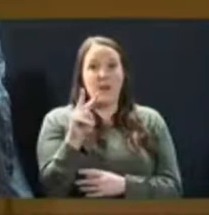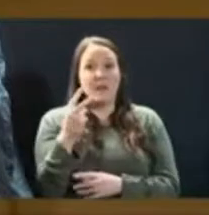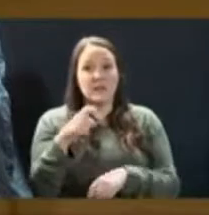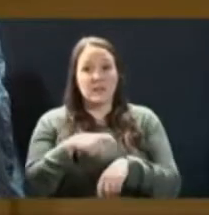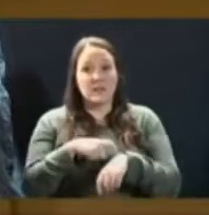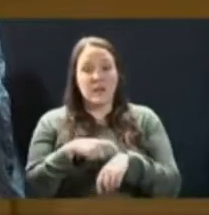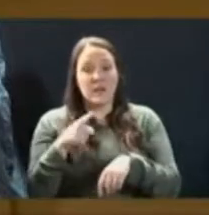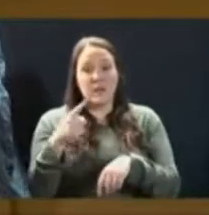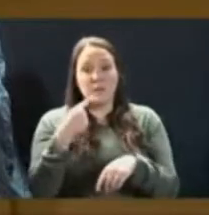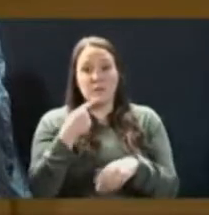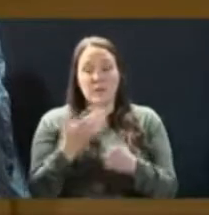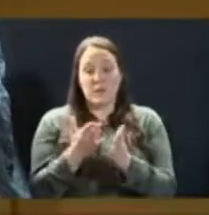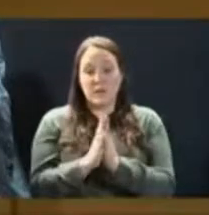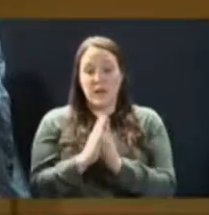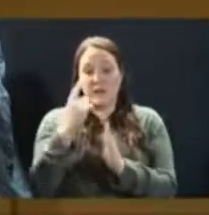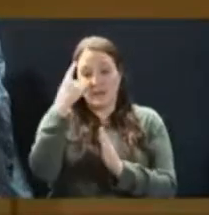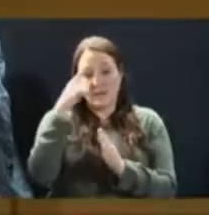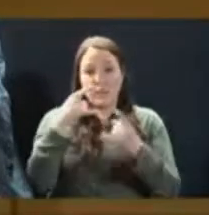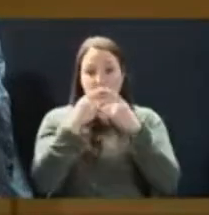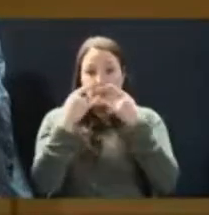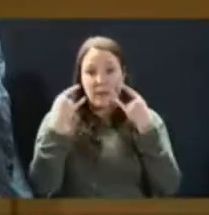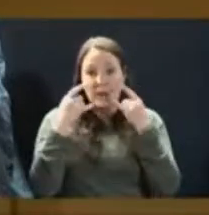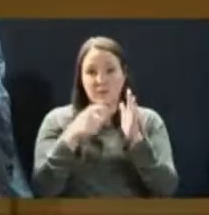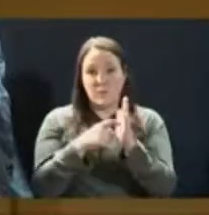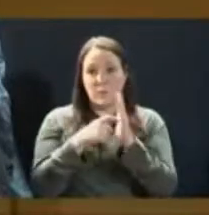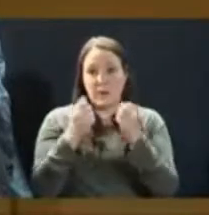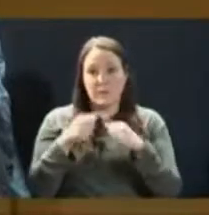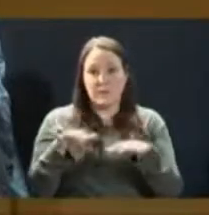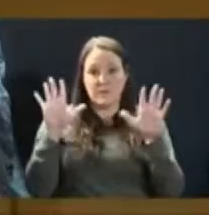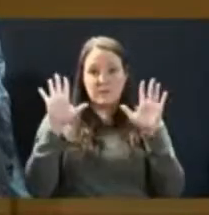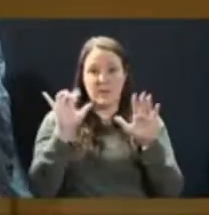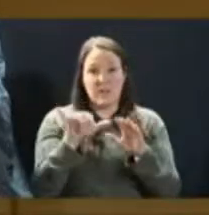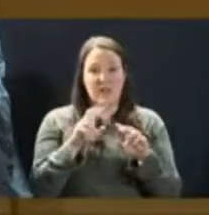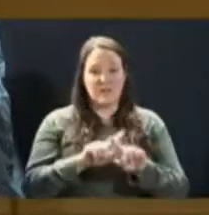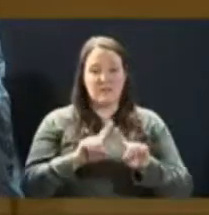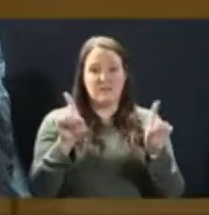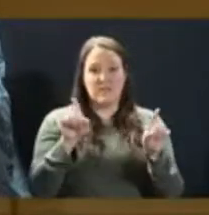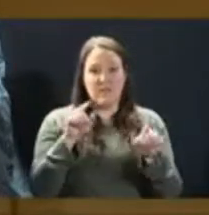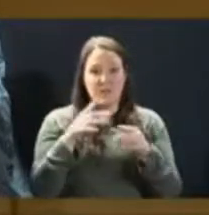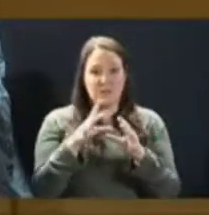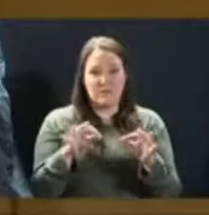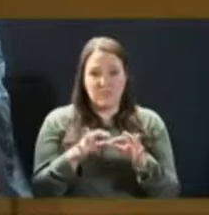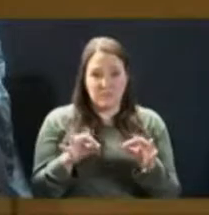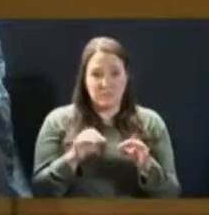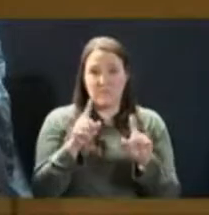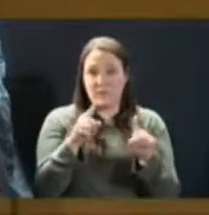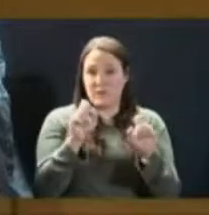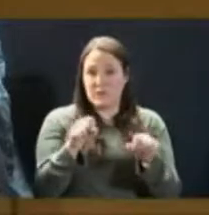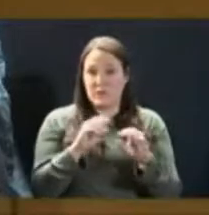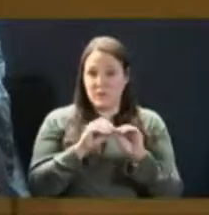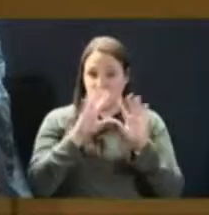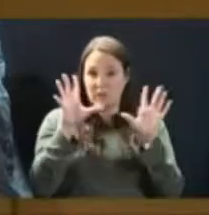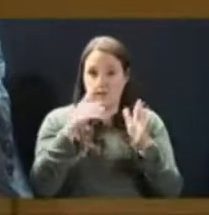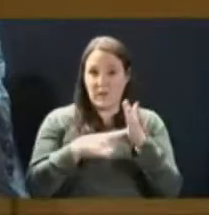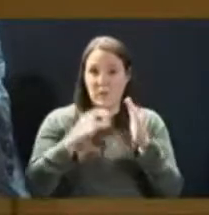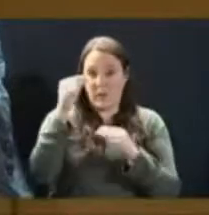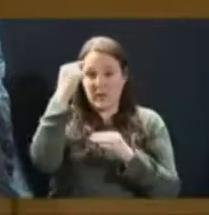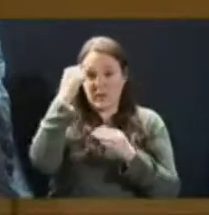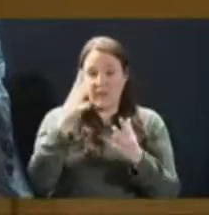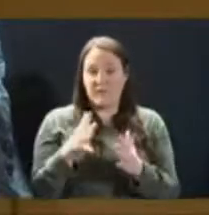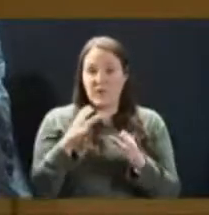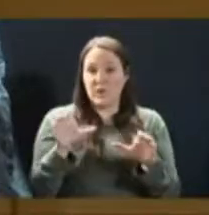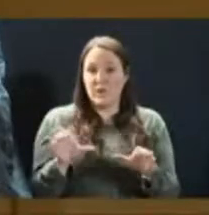said he's asking for mask mandates to be lifted, which is two different statements. So can you clarify what the governor actually did